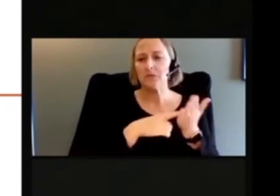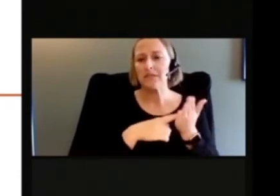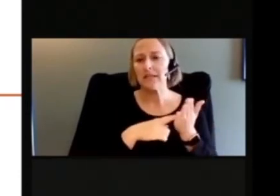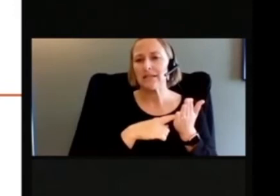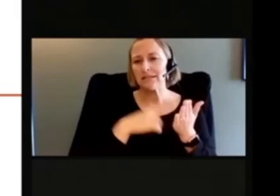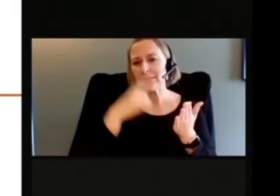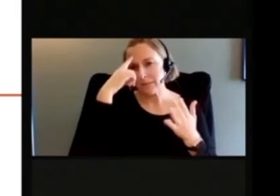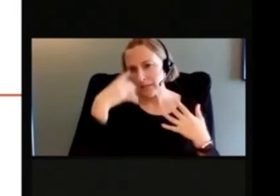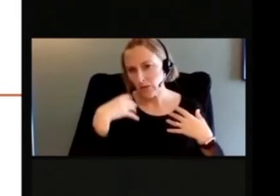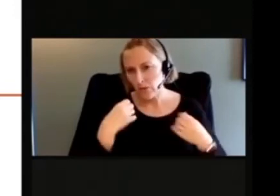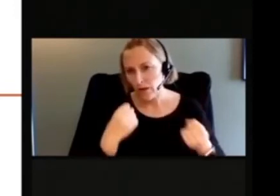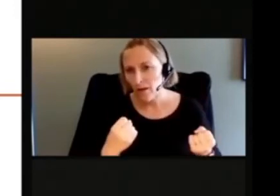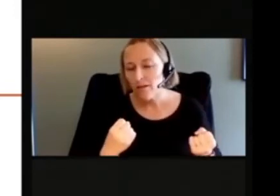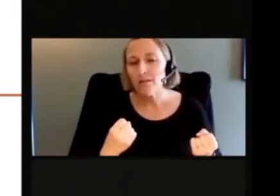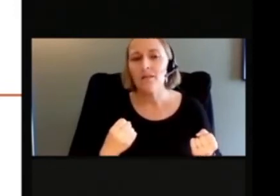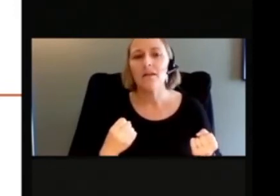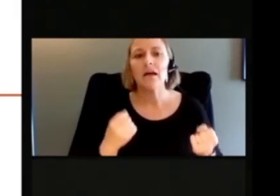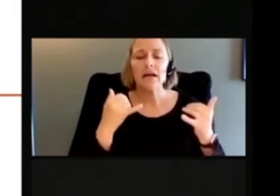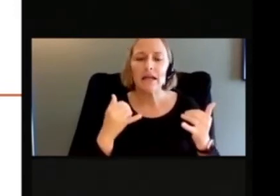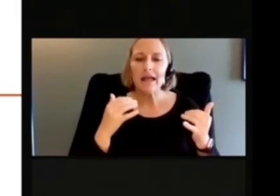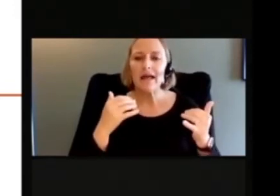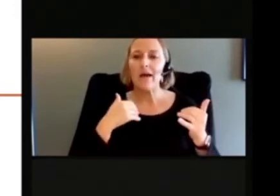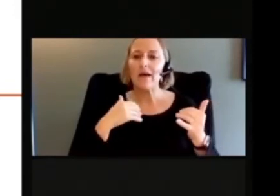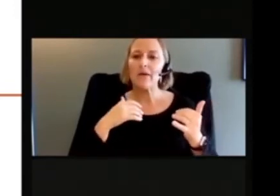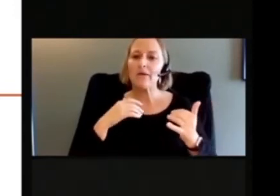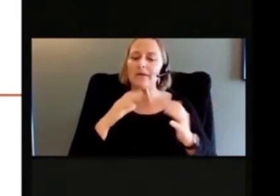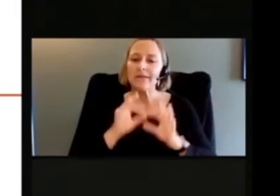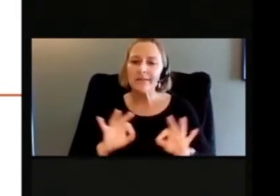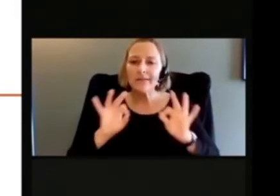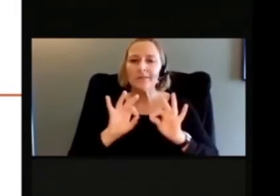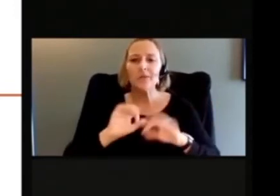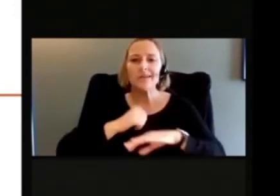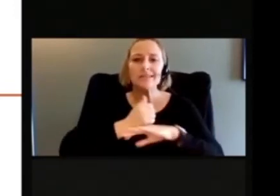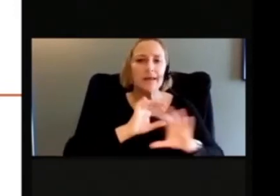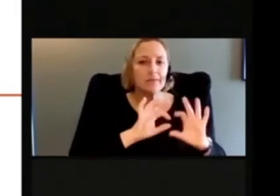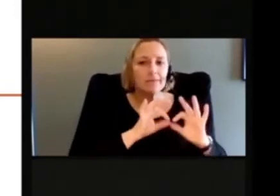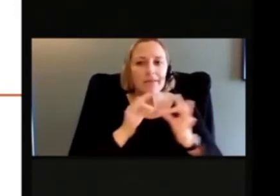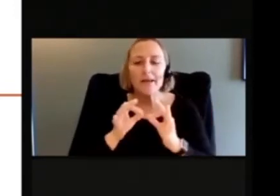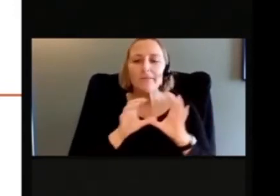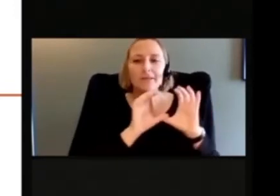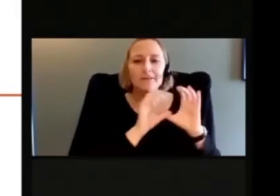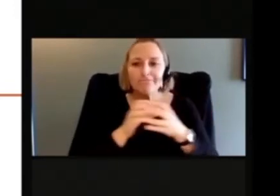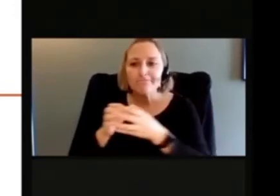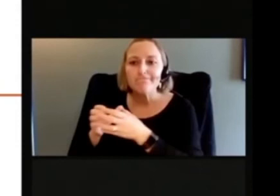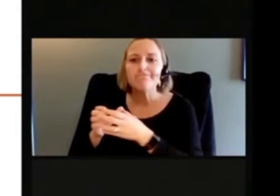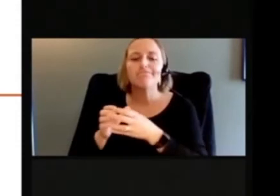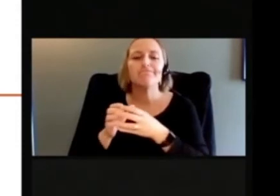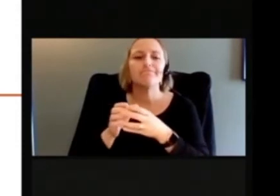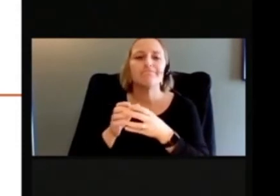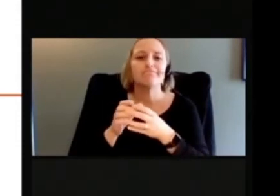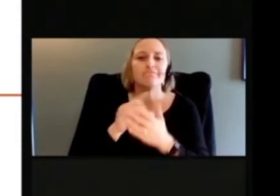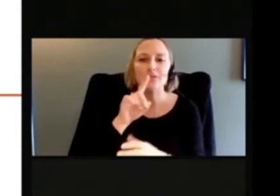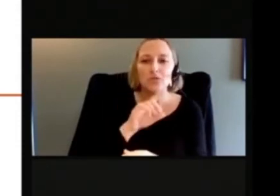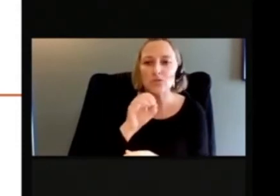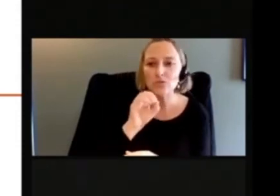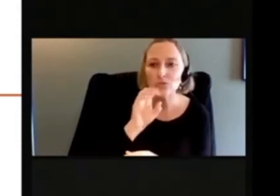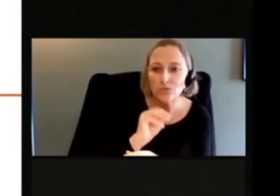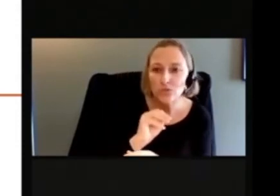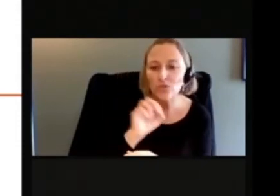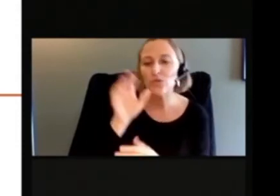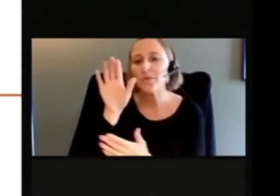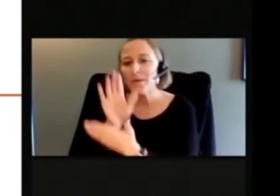that families are gathering not just in person but also remotely and leveraging Zoom to be able to communicate with each